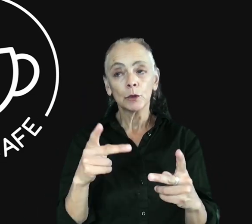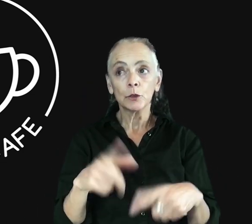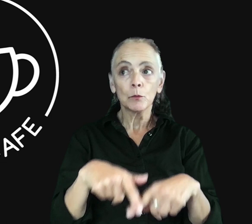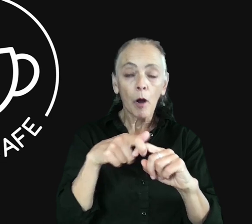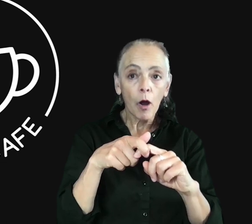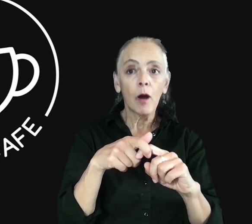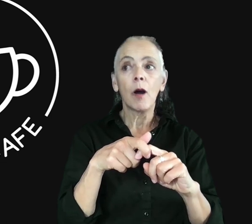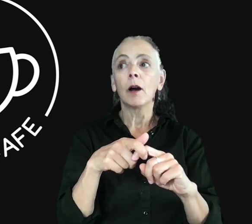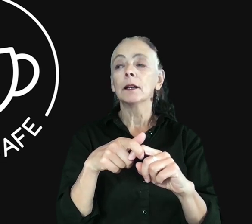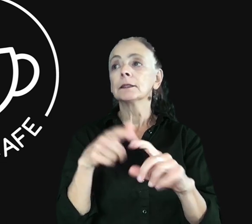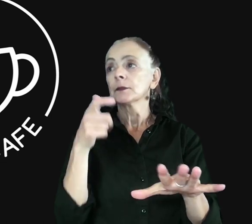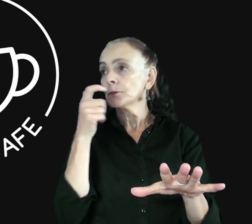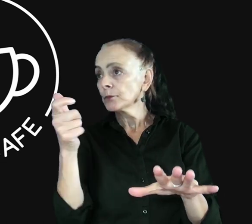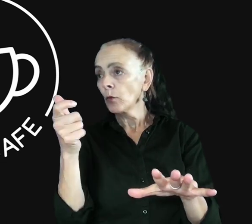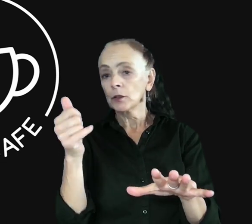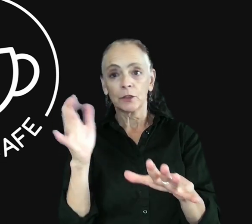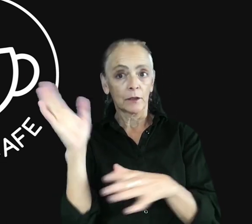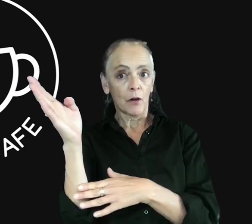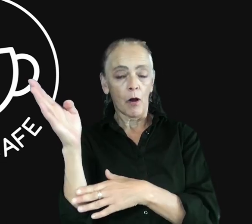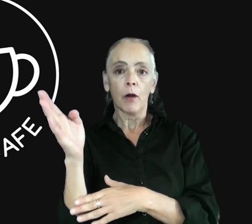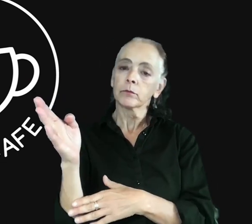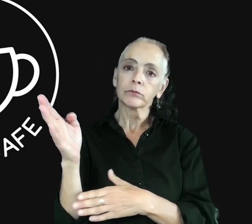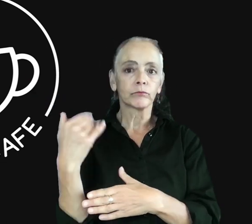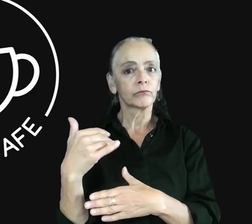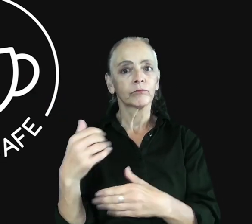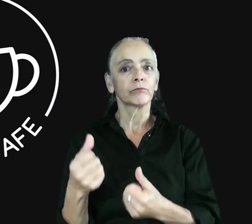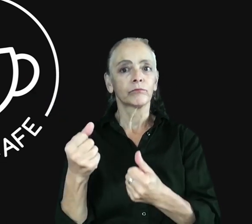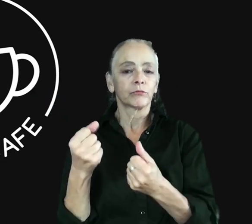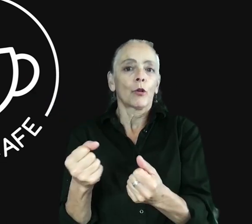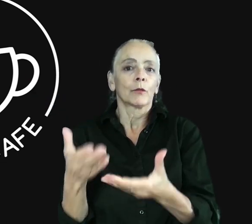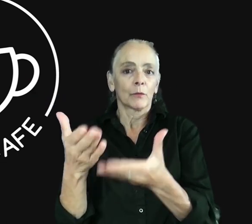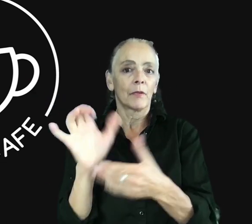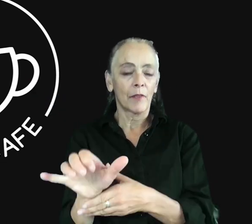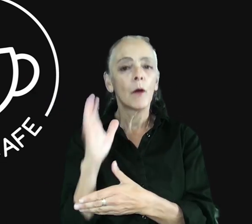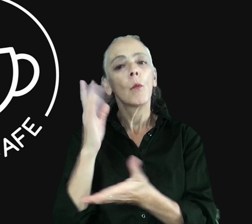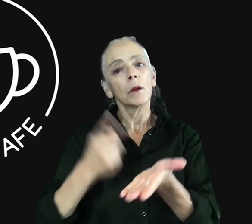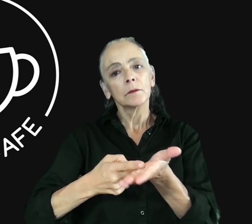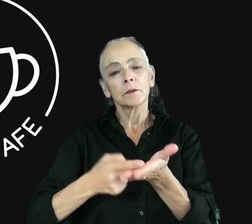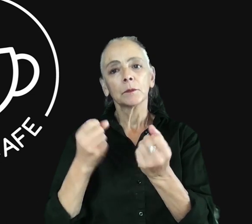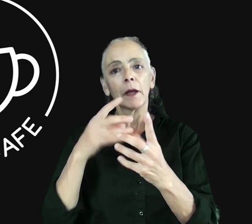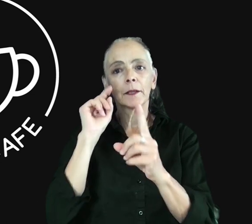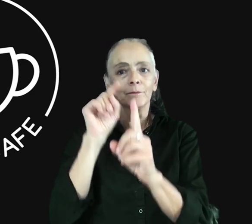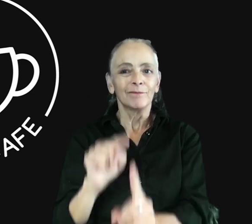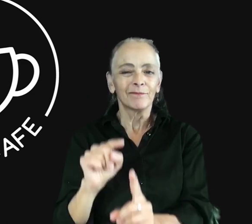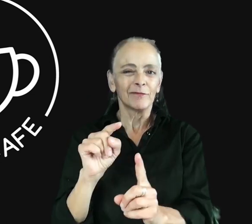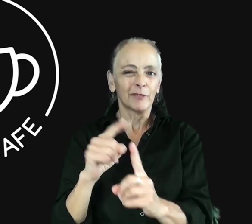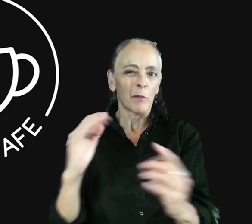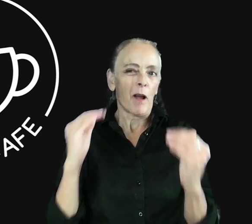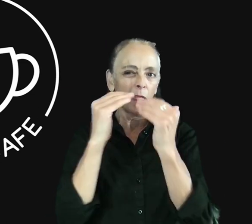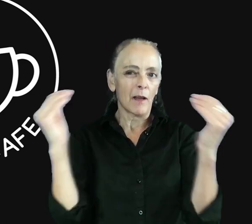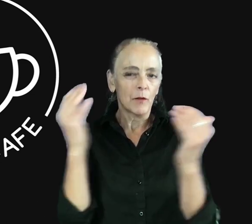on pause and go check out that talk we highly recommend it we are gonna cover a lot of the high level pieces